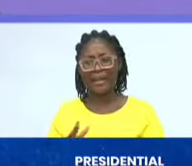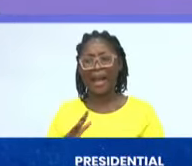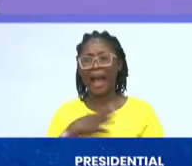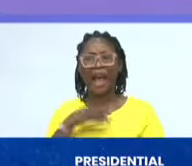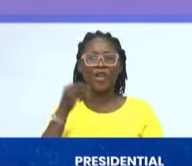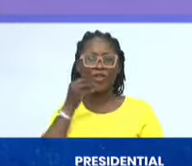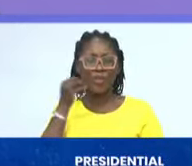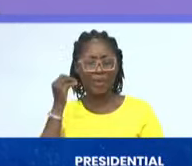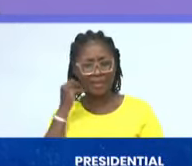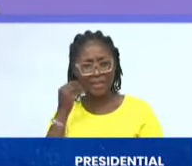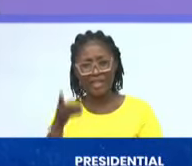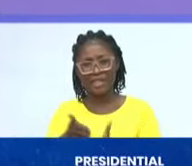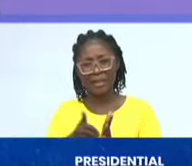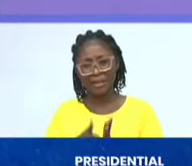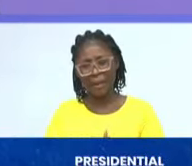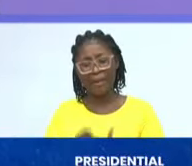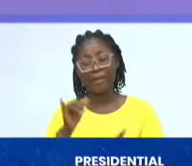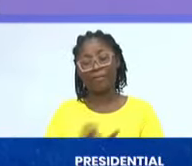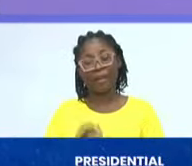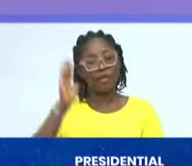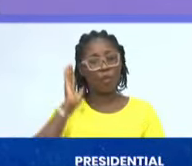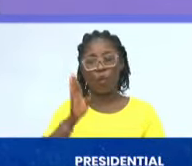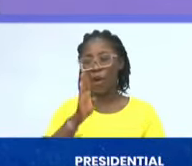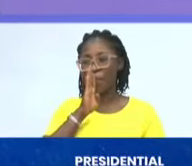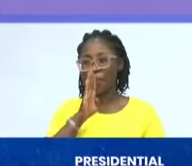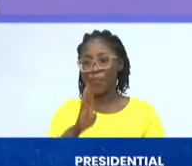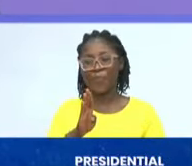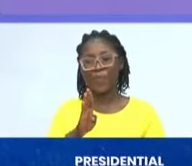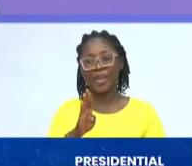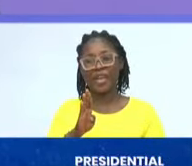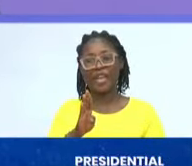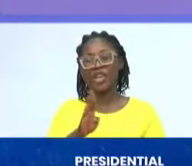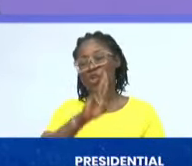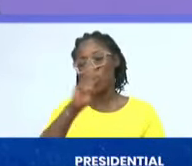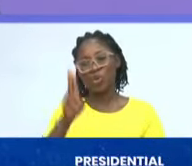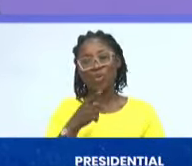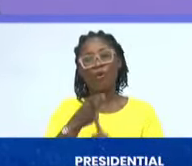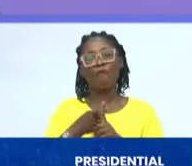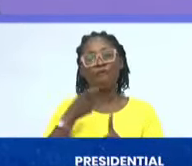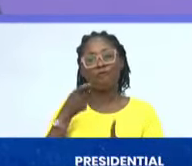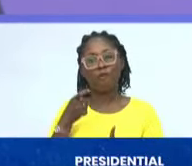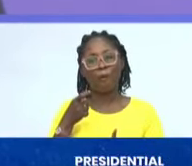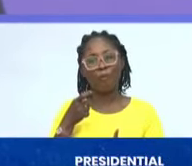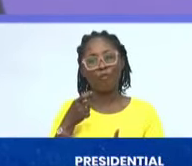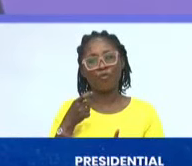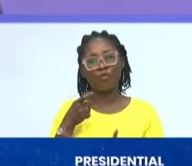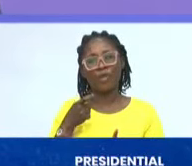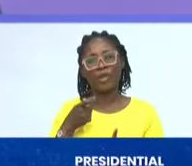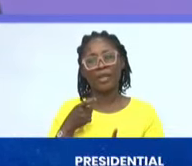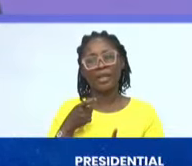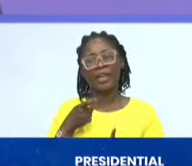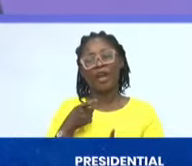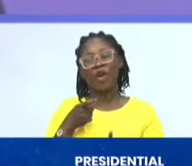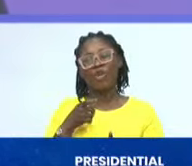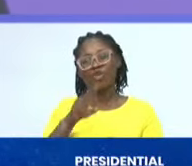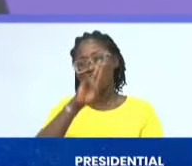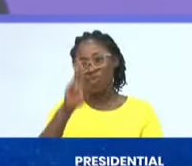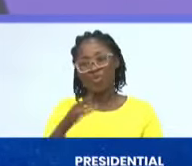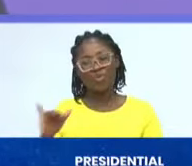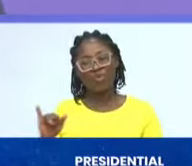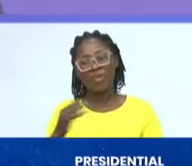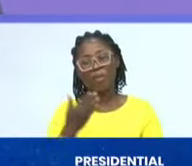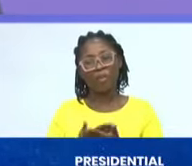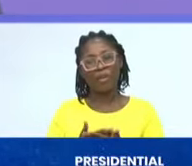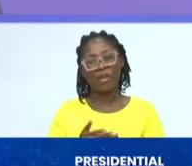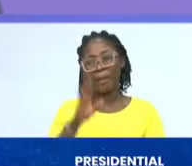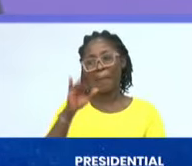demand that will be engendered from the injection of money by a new government that is